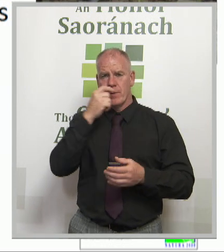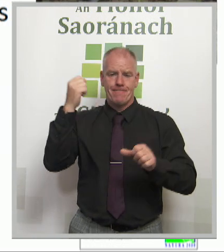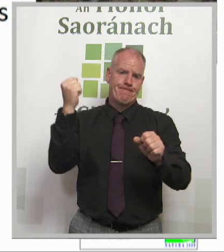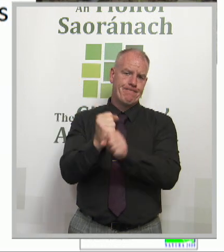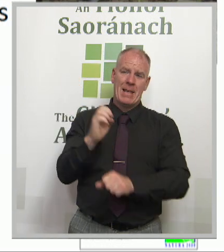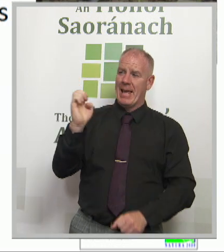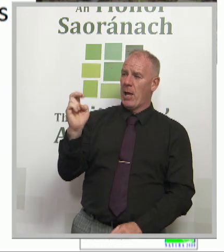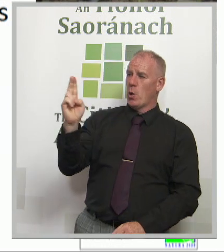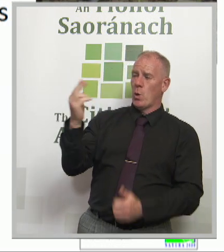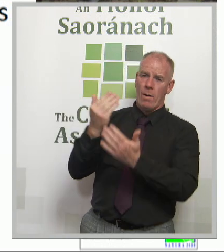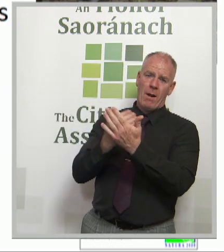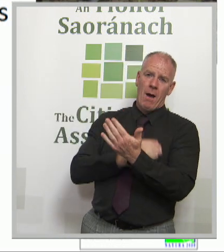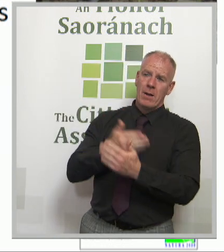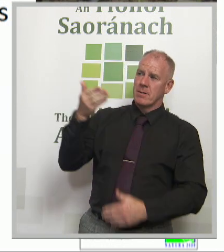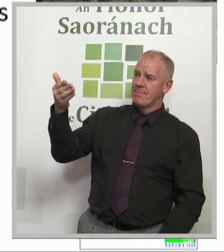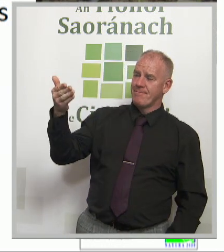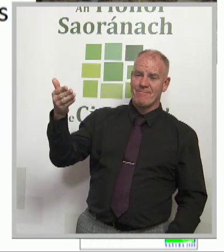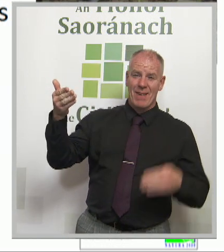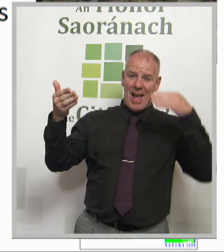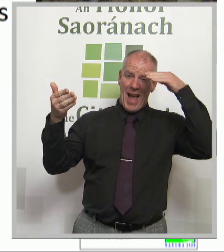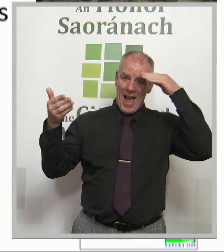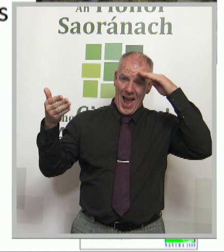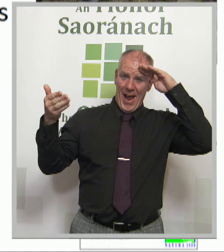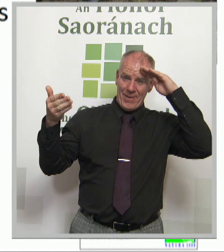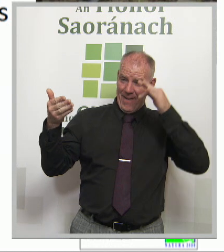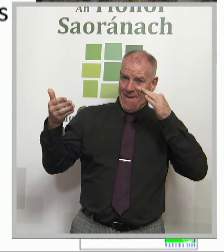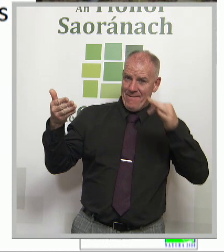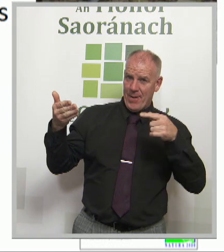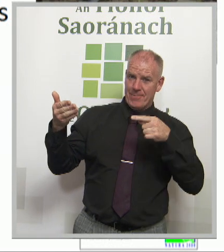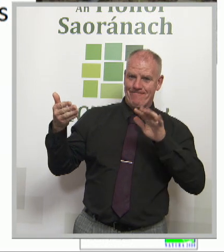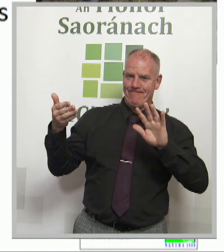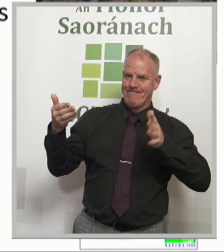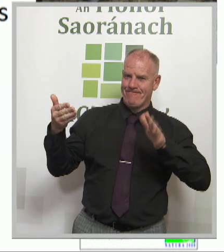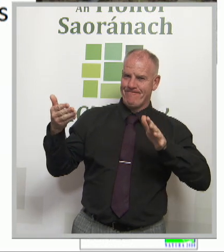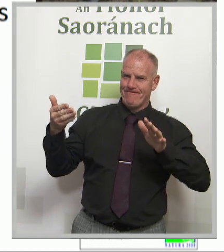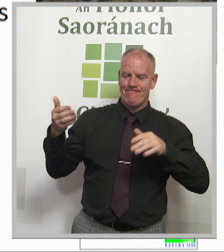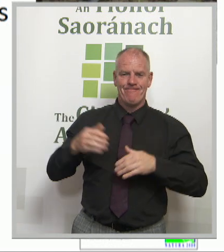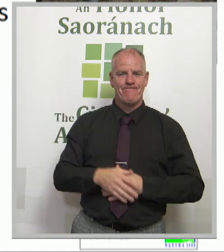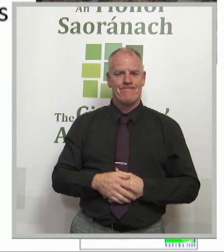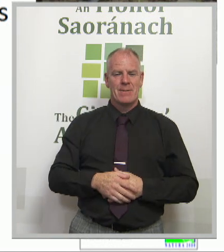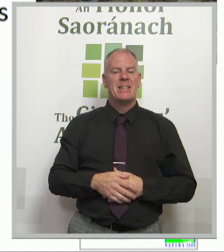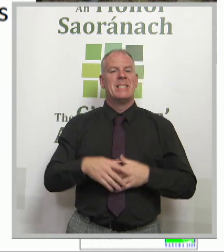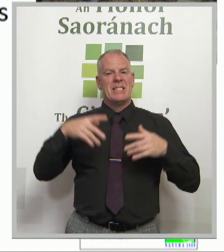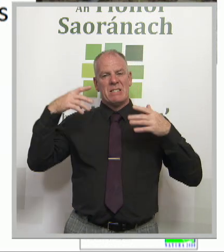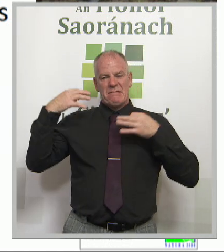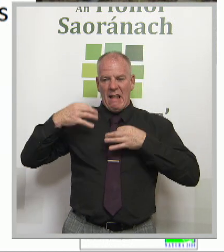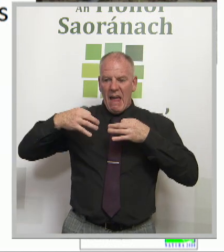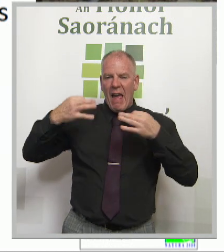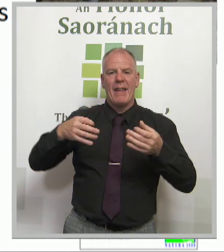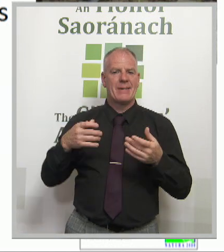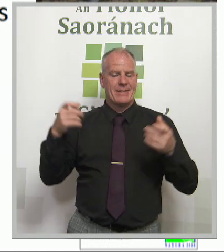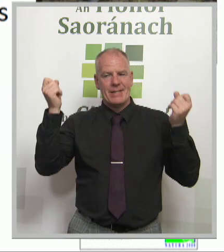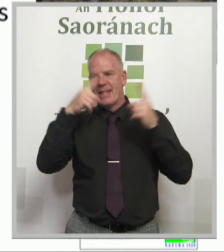the EU legislation, Ireland doesn't have a great track record. There have been difficulties, delays in